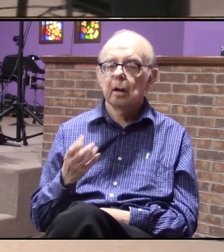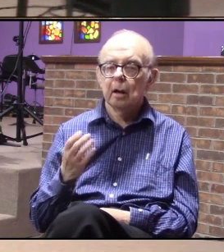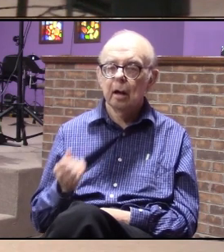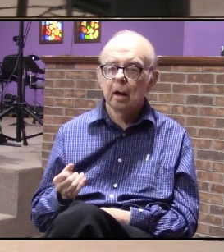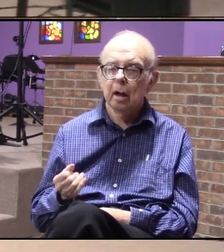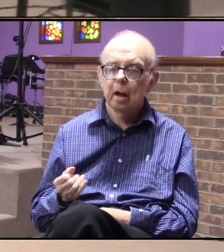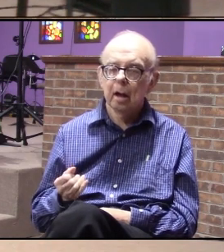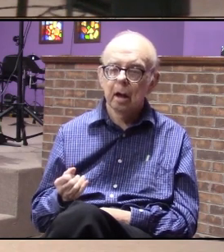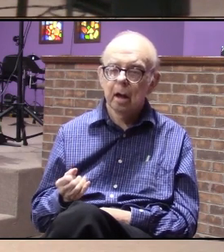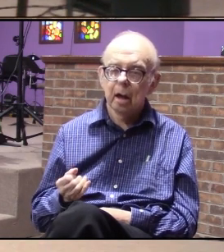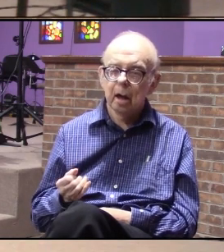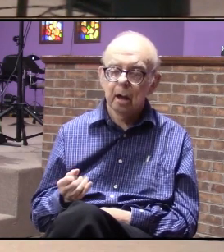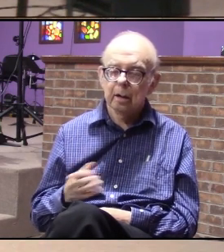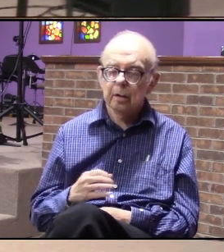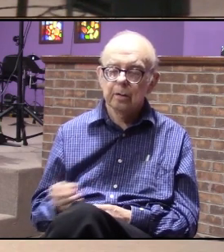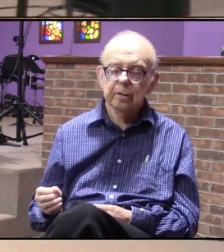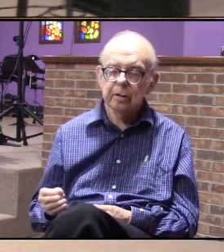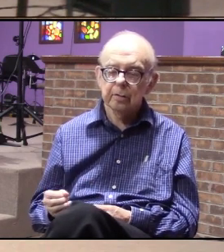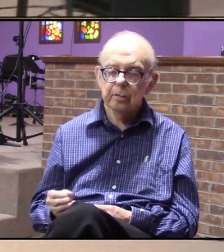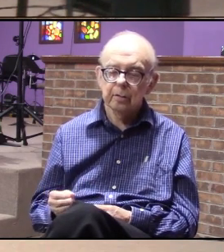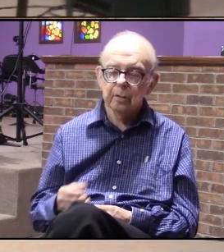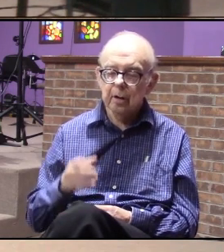Because you couldn't put milk in